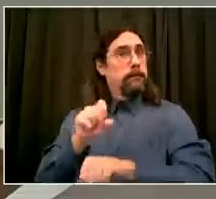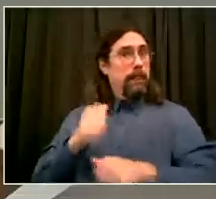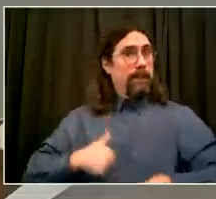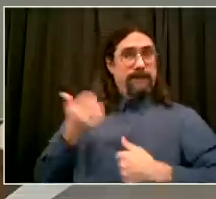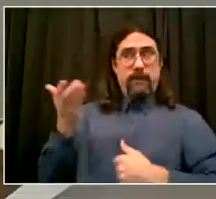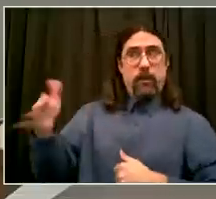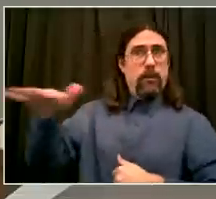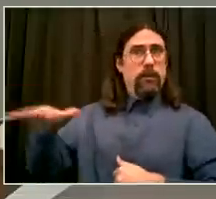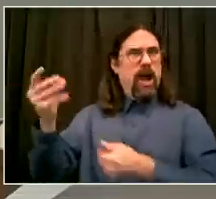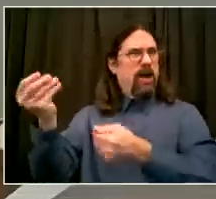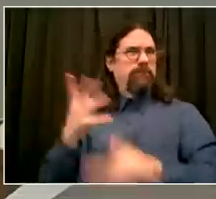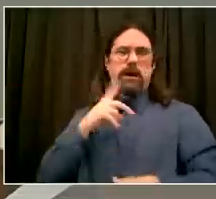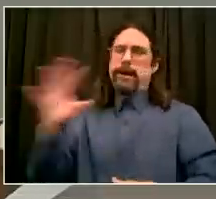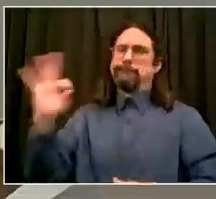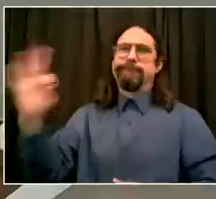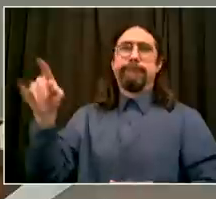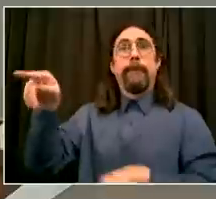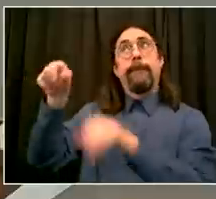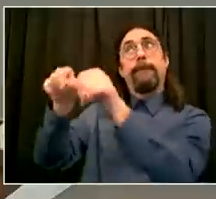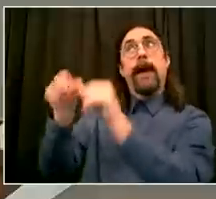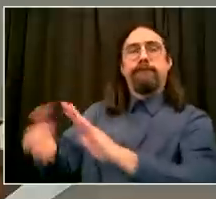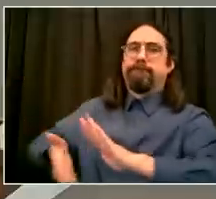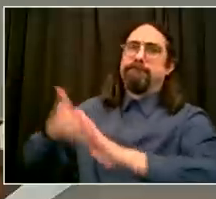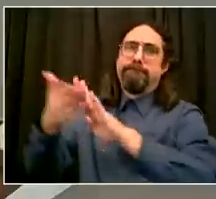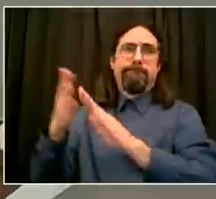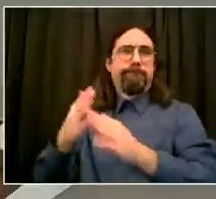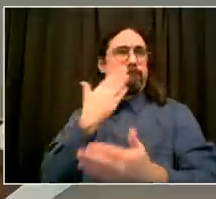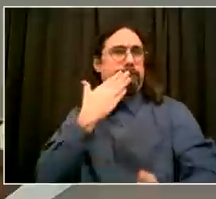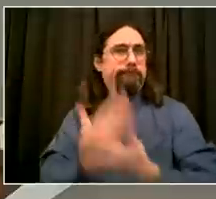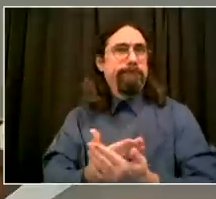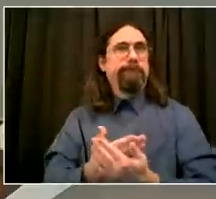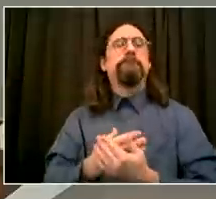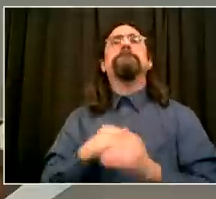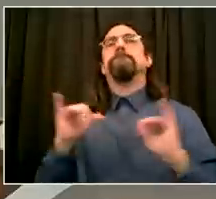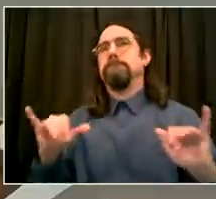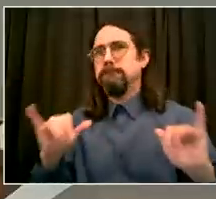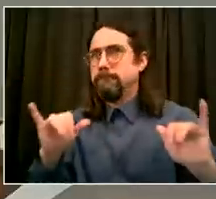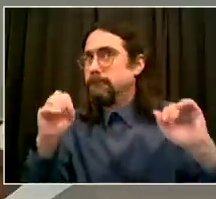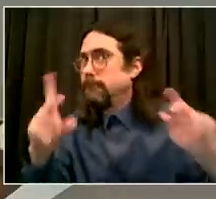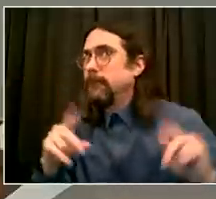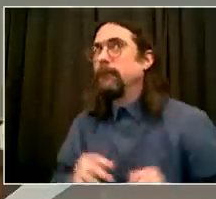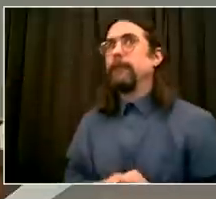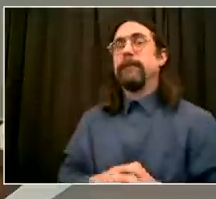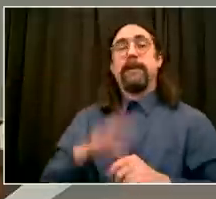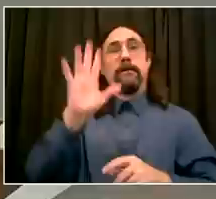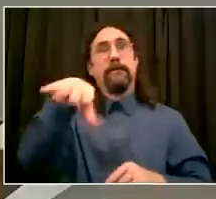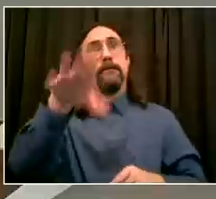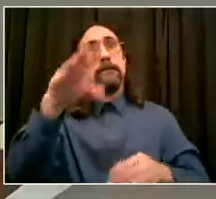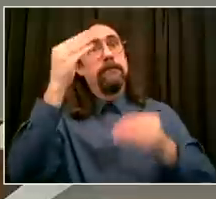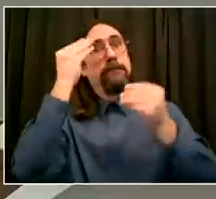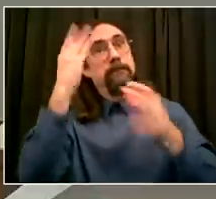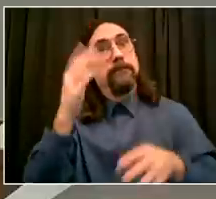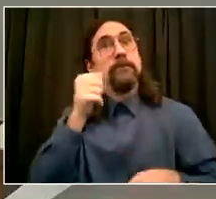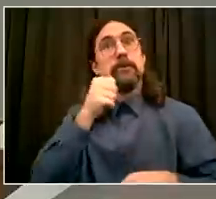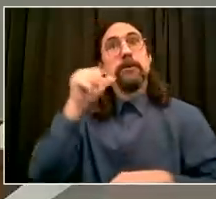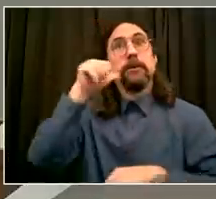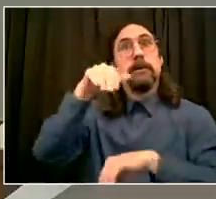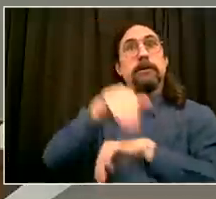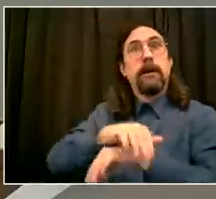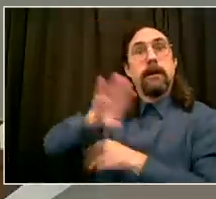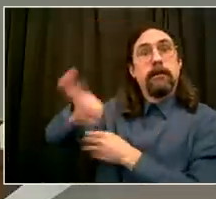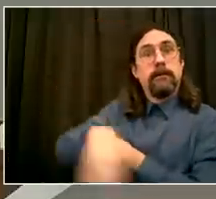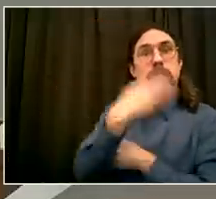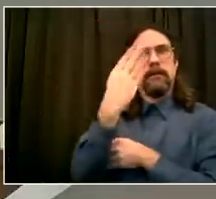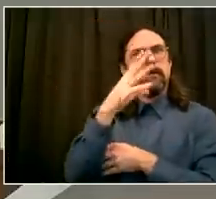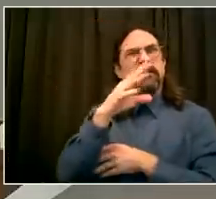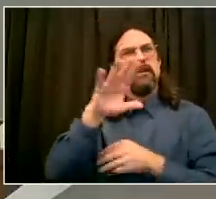from 12 a.m. to 4 a.m., all of our slots were taken by people in the Bronx because they identified this site as a site where they can come for everything that they need to keep